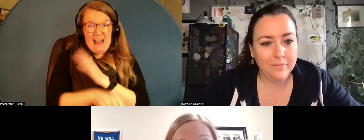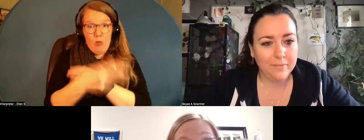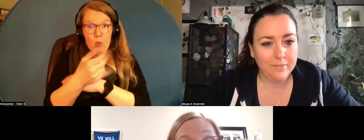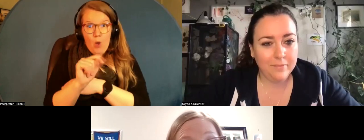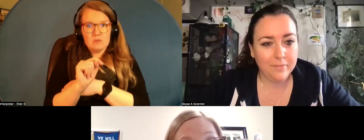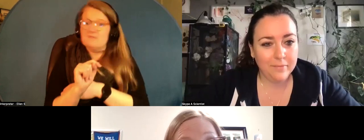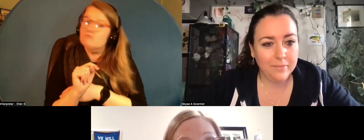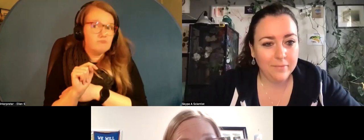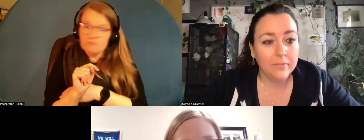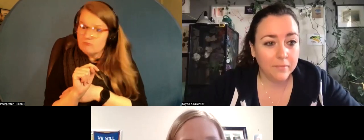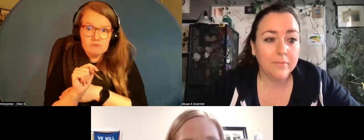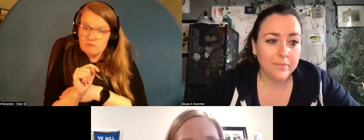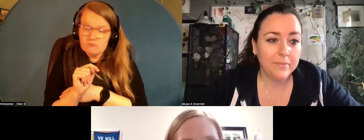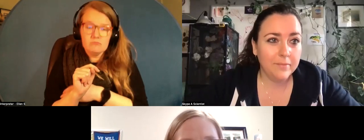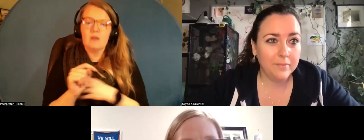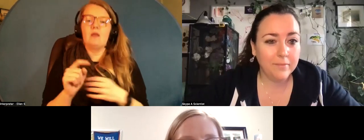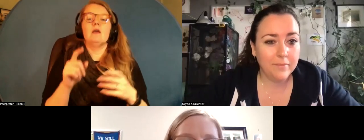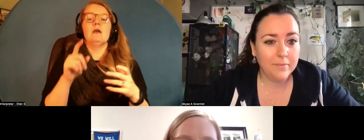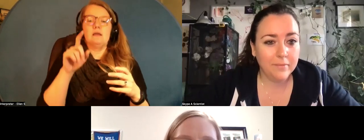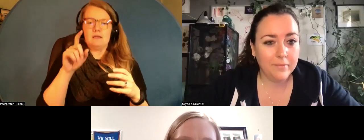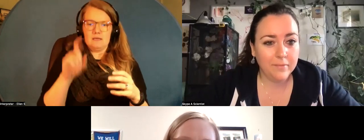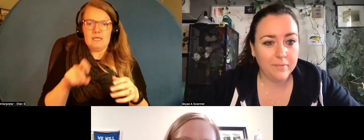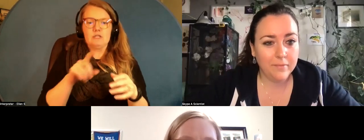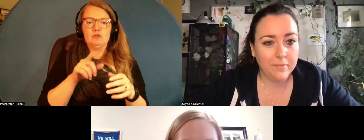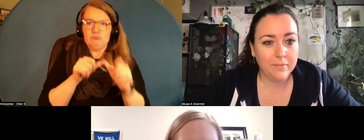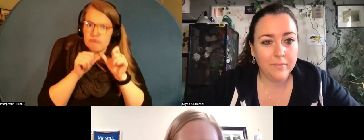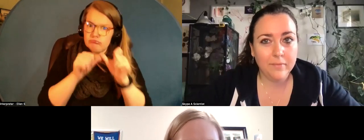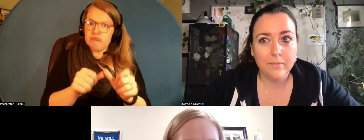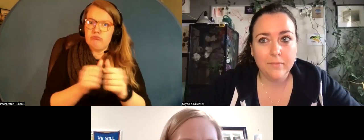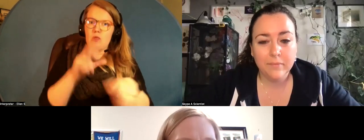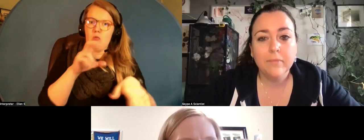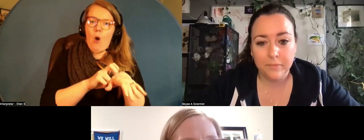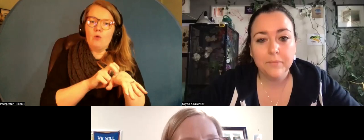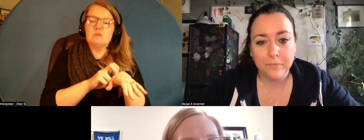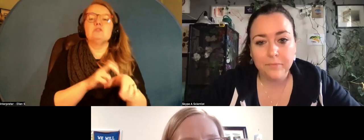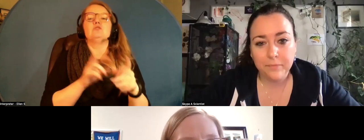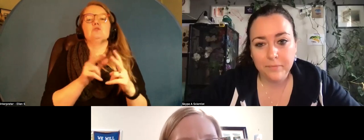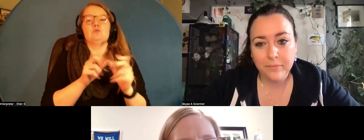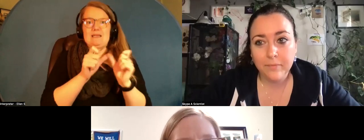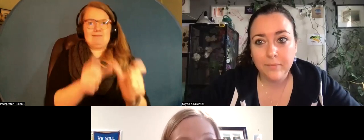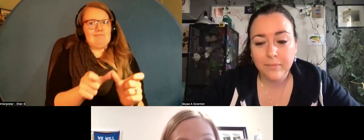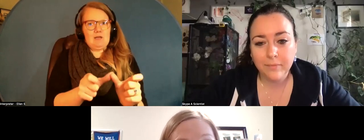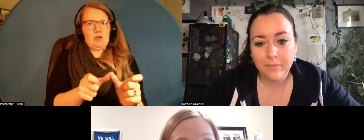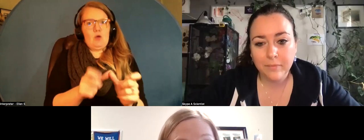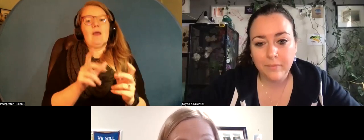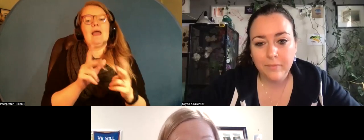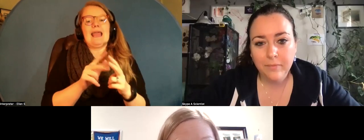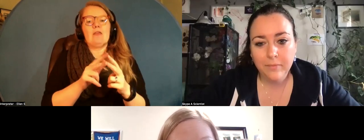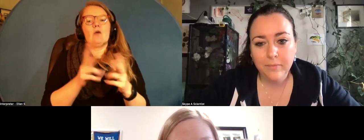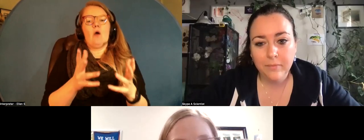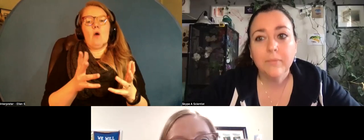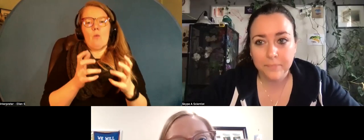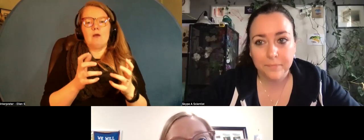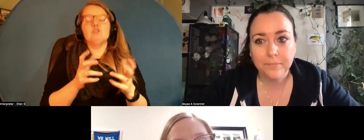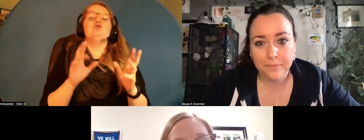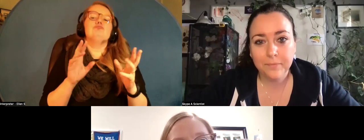get either out of that host to get into the environment, or they need to get into another host. And so that degree of